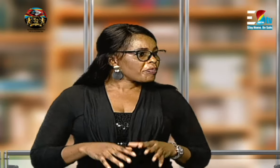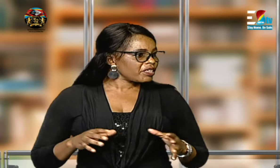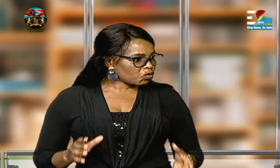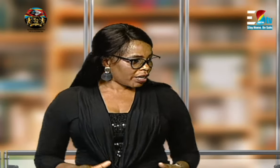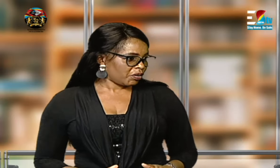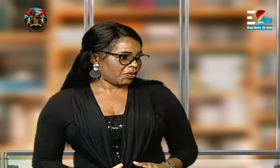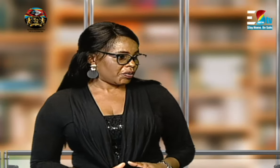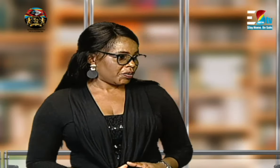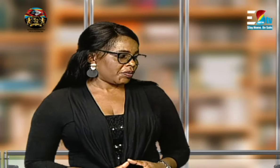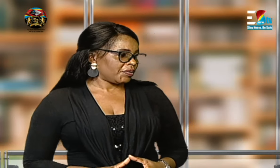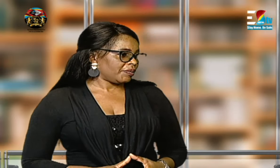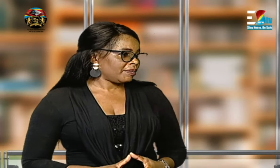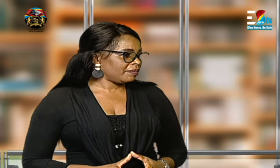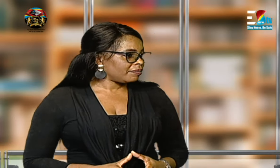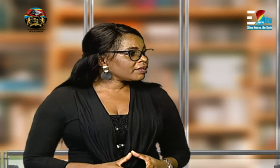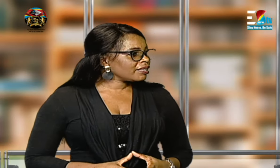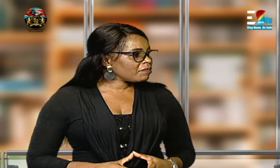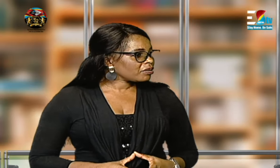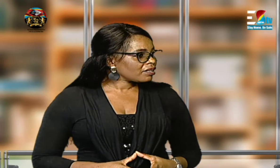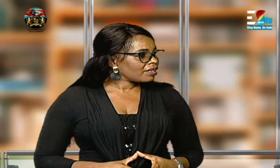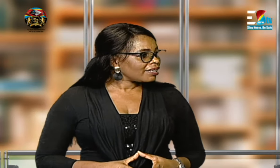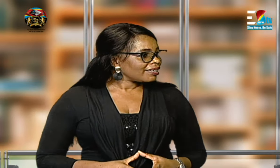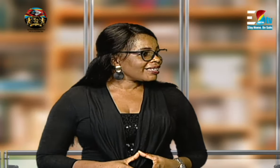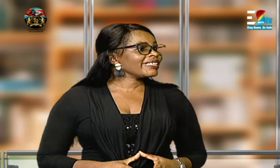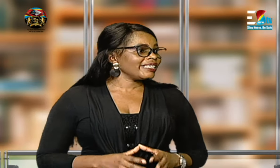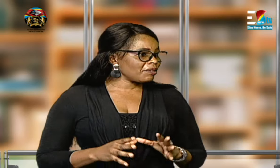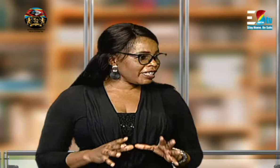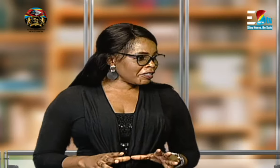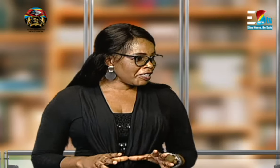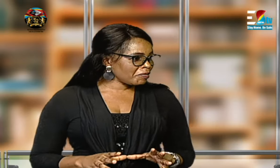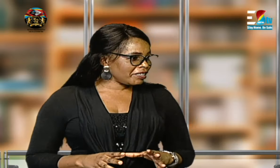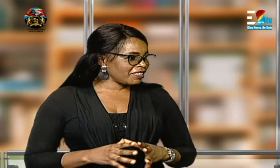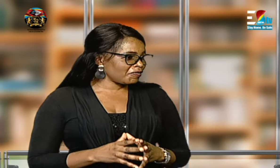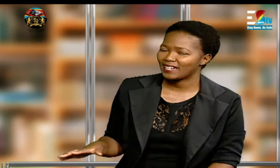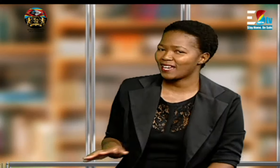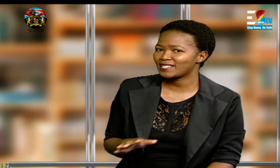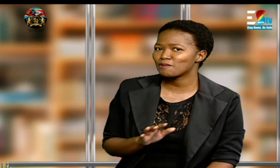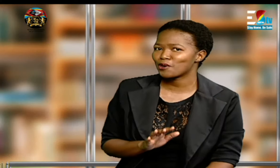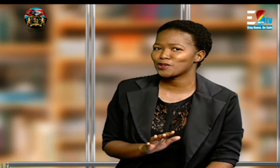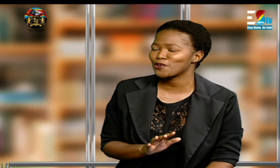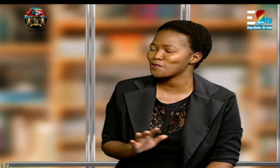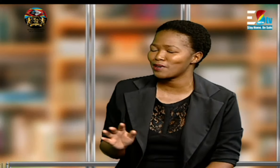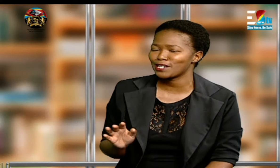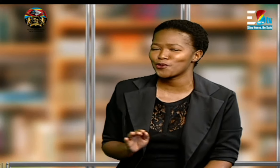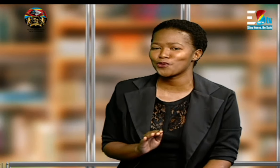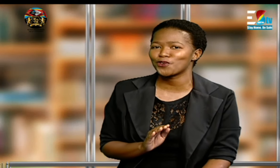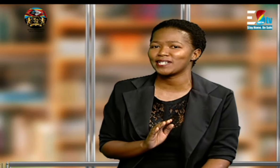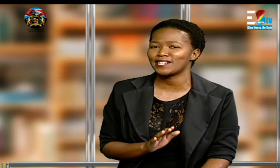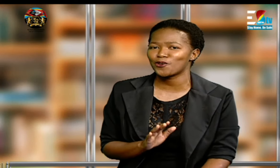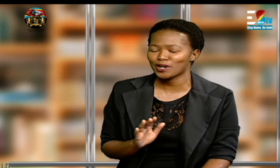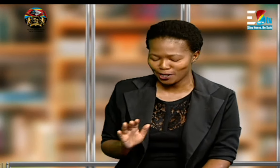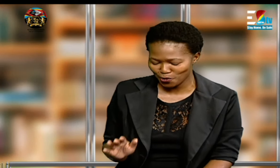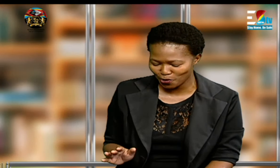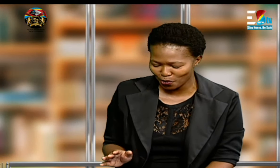lengikhuluma umbhikiswana okay ngileto tinhlobo tetindzaba yebo ngileto tinhlobo lesitifundza ngiyathemba ukuthi umbukeli